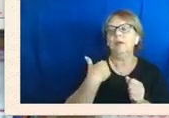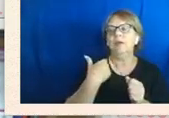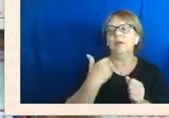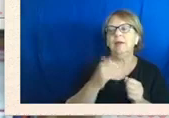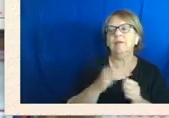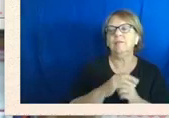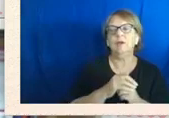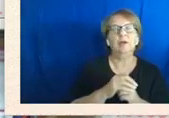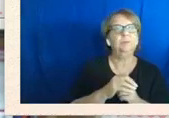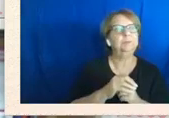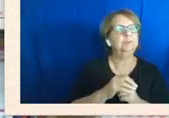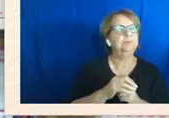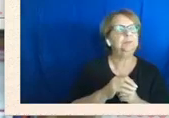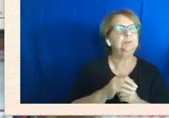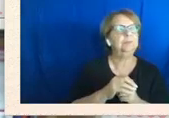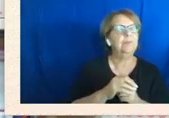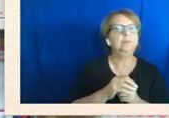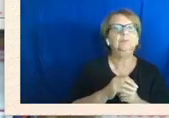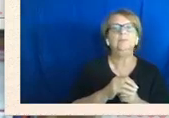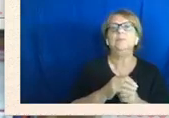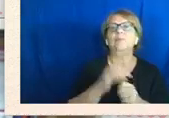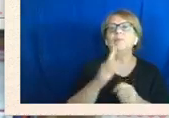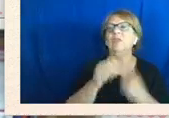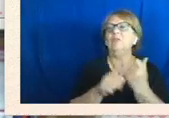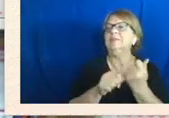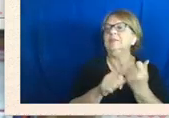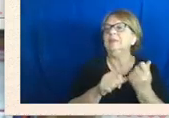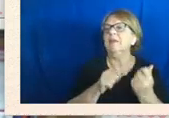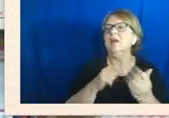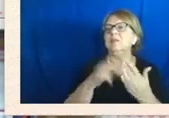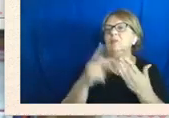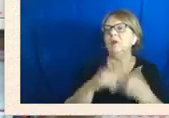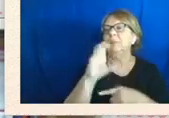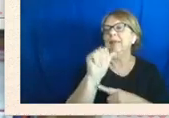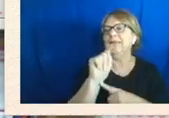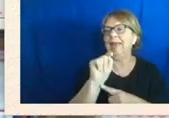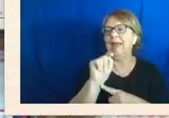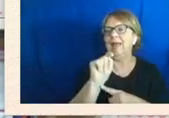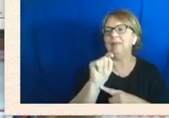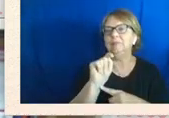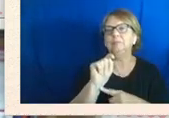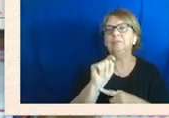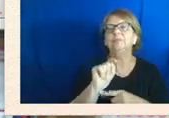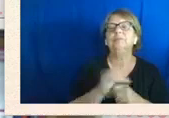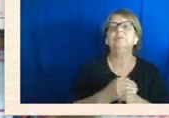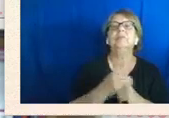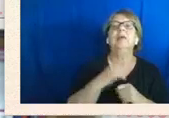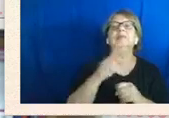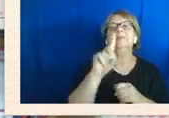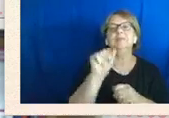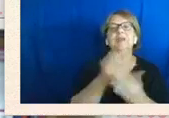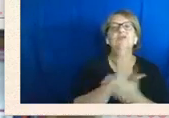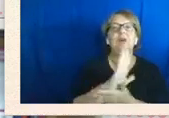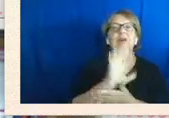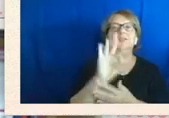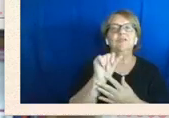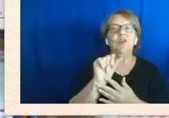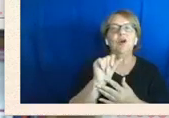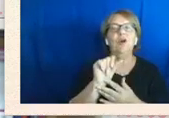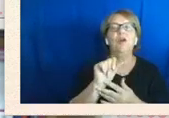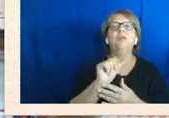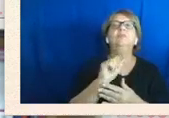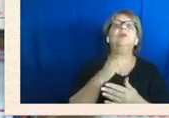our client assisted program, which is CAP, is housed with Disability Rights Florida. So any cases we have